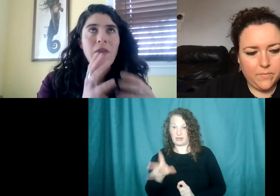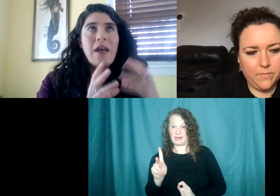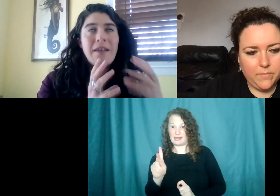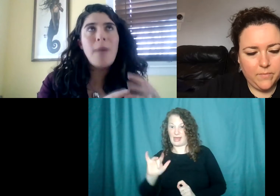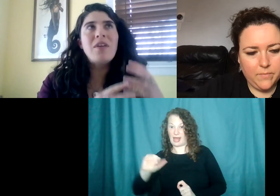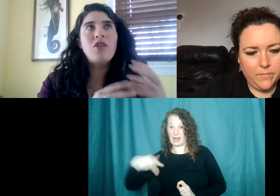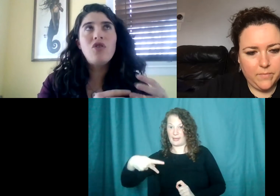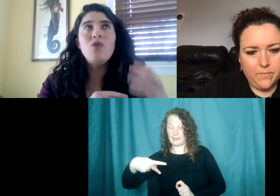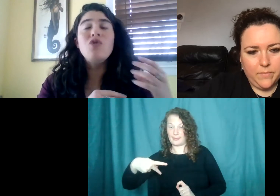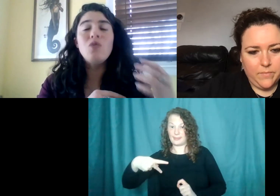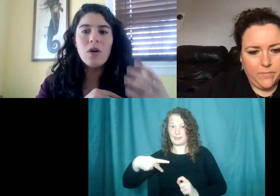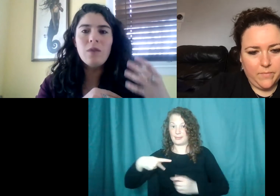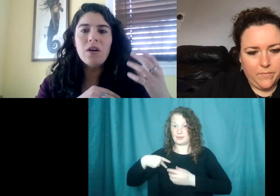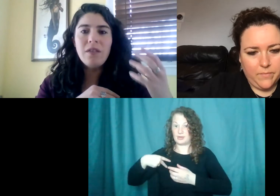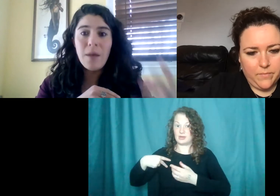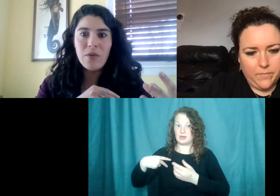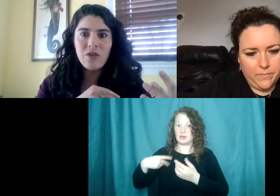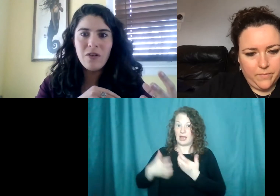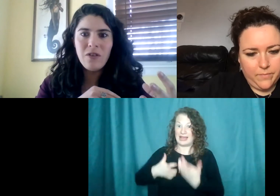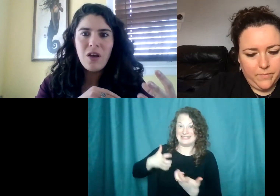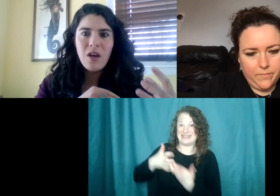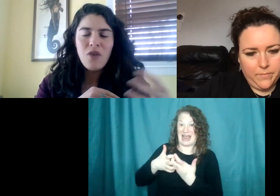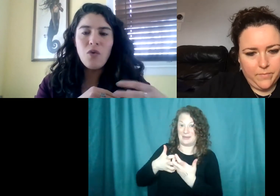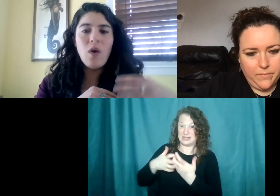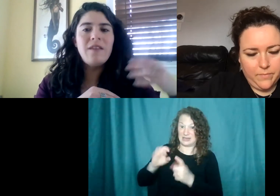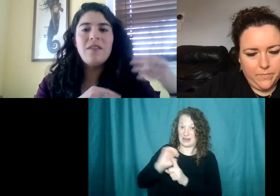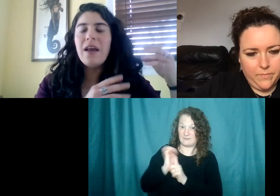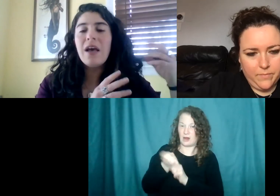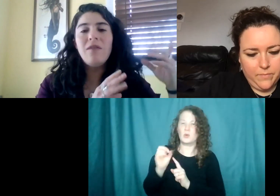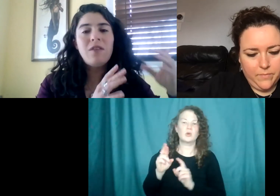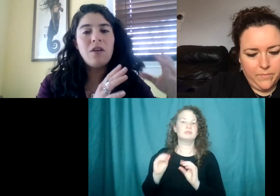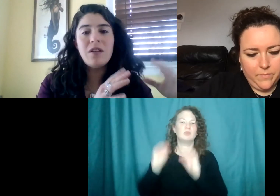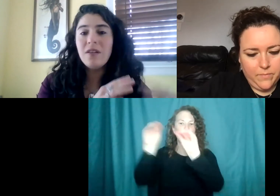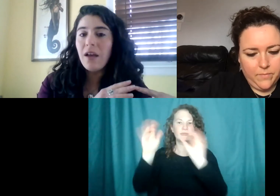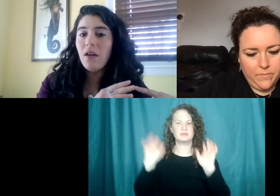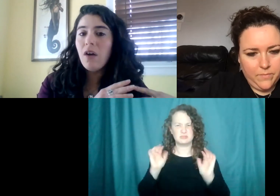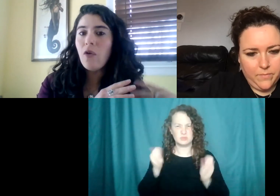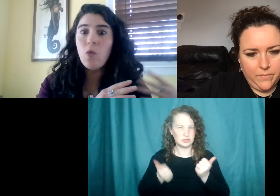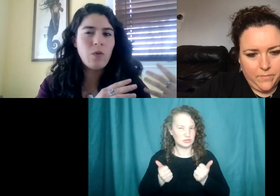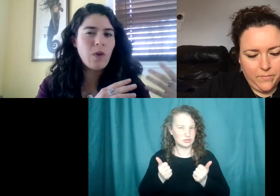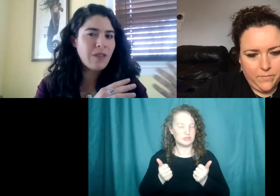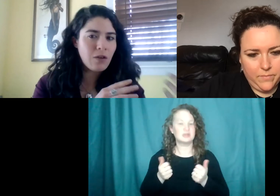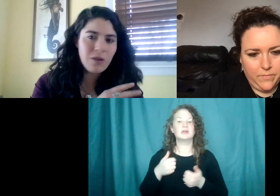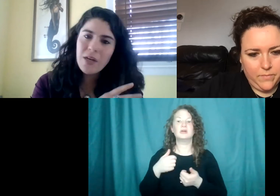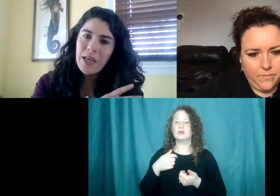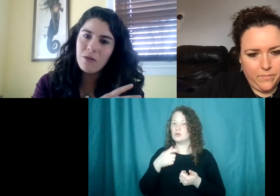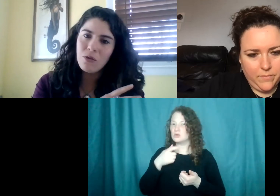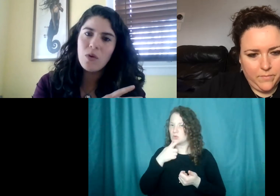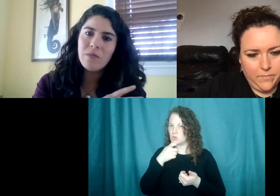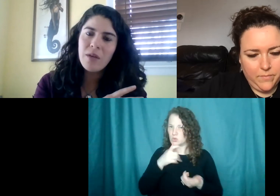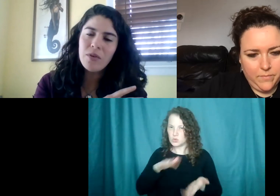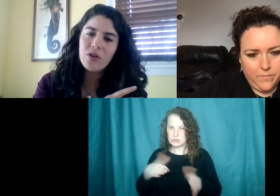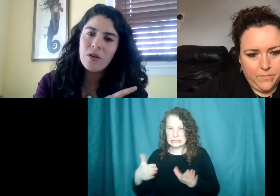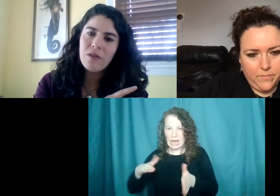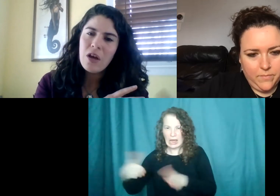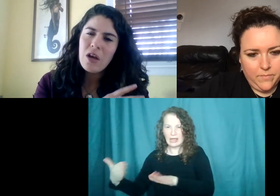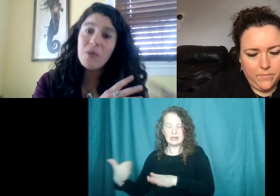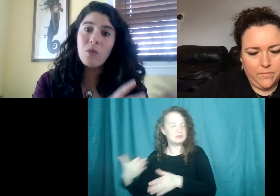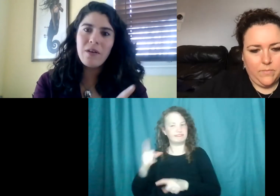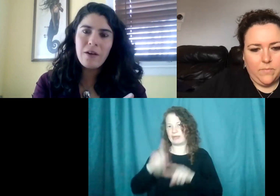are they adapting to the warmer temperatures? The ones that have started to die off were the ones that couldn't handle the warm